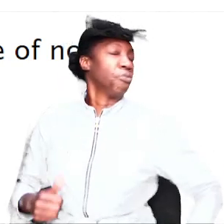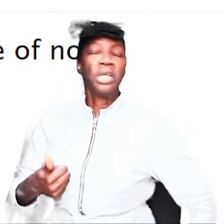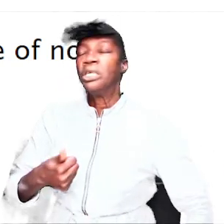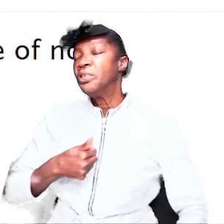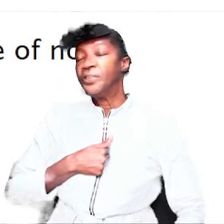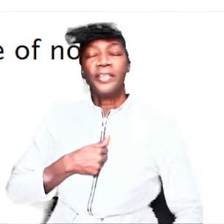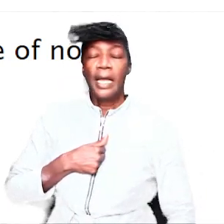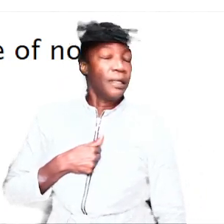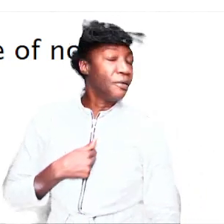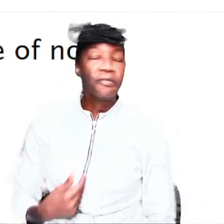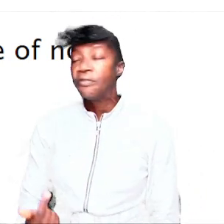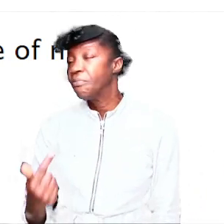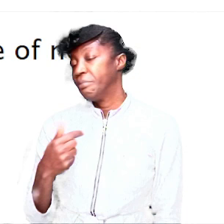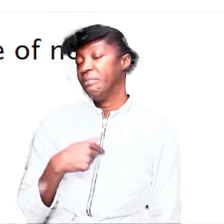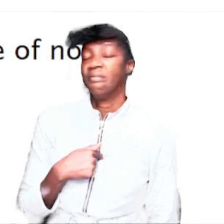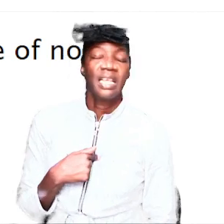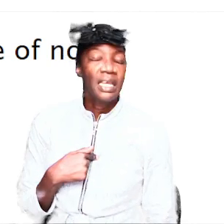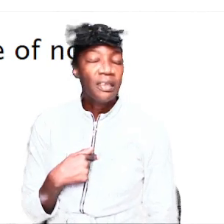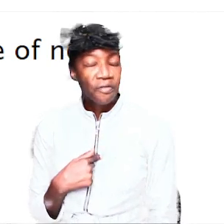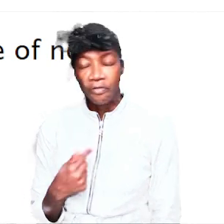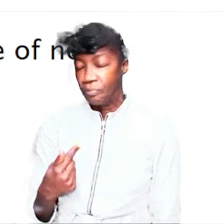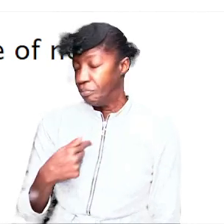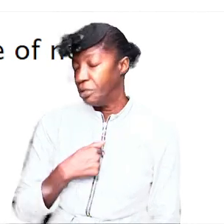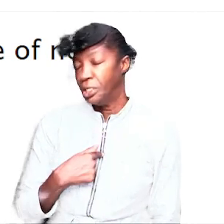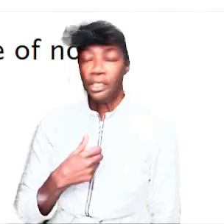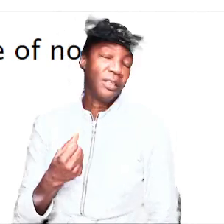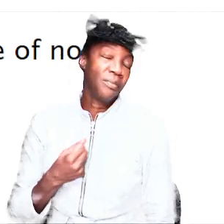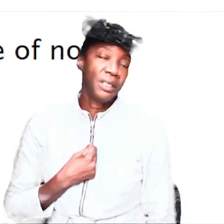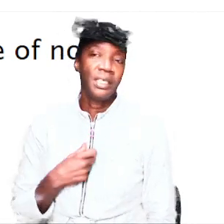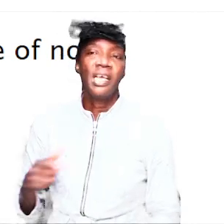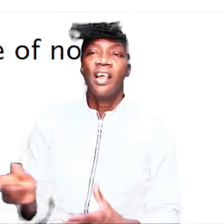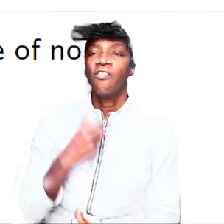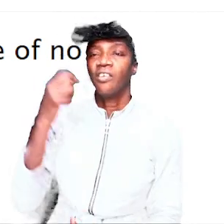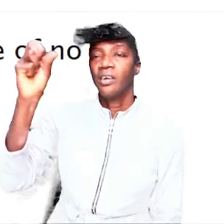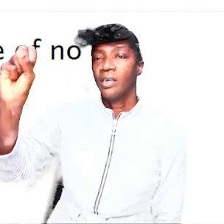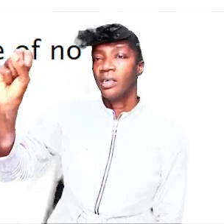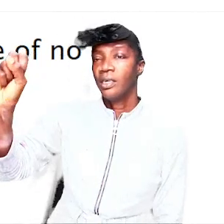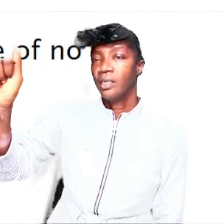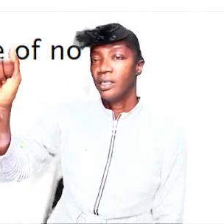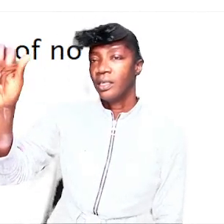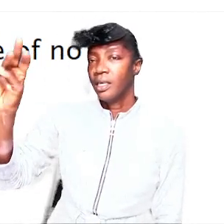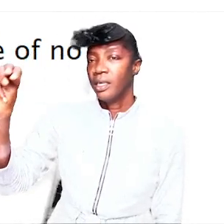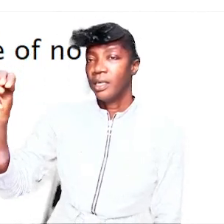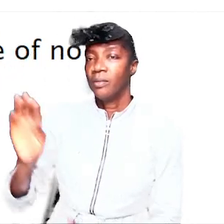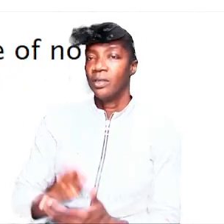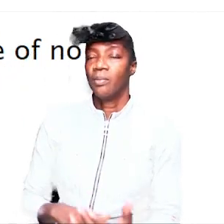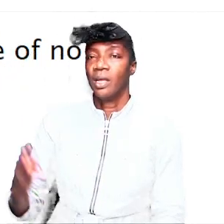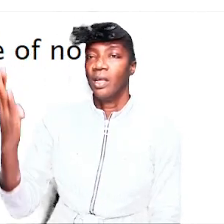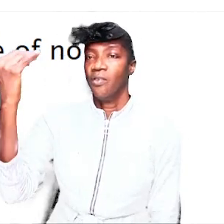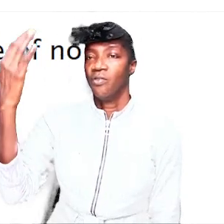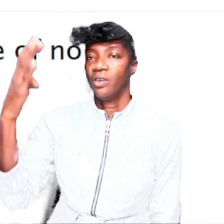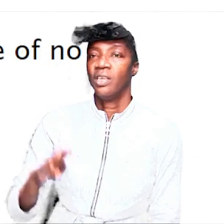self-centered. Egotistic and self-centered. 1 Samuel 14,